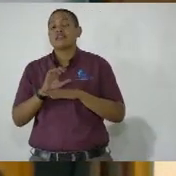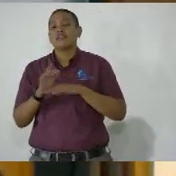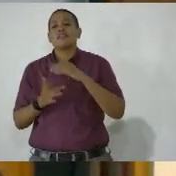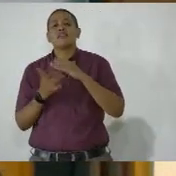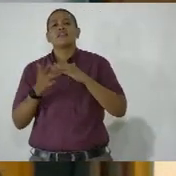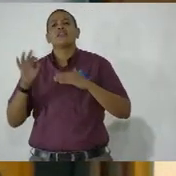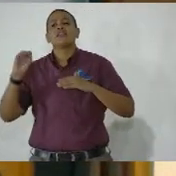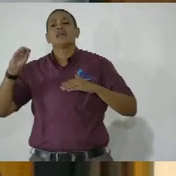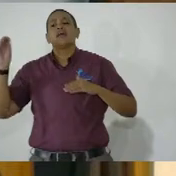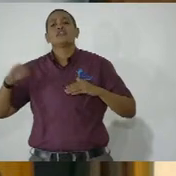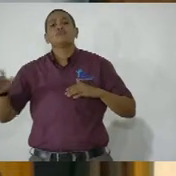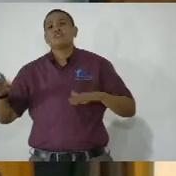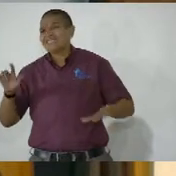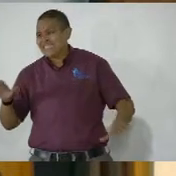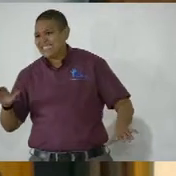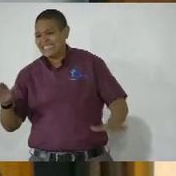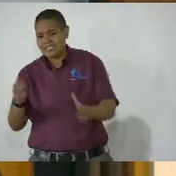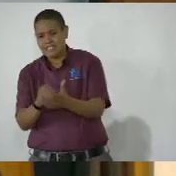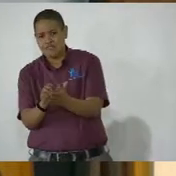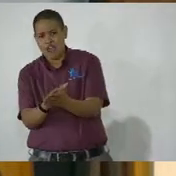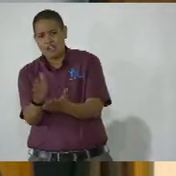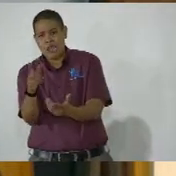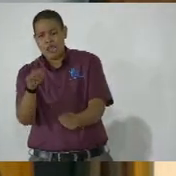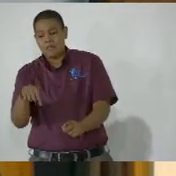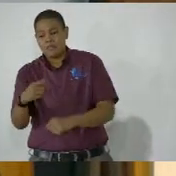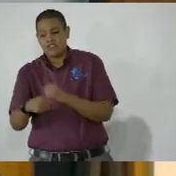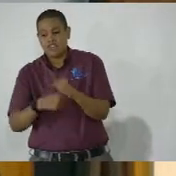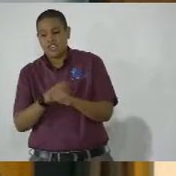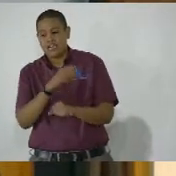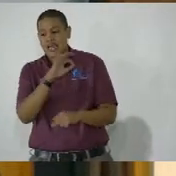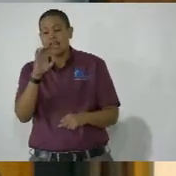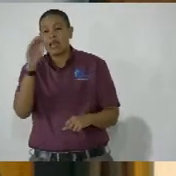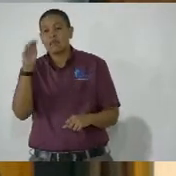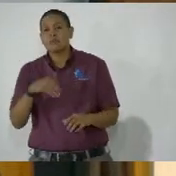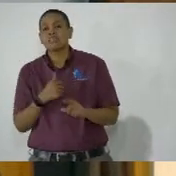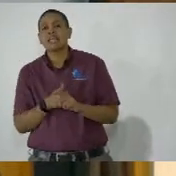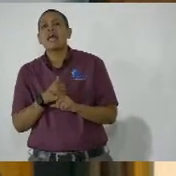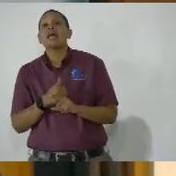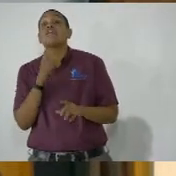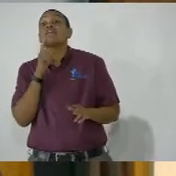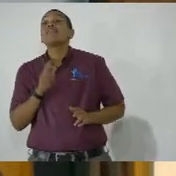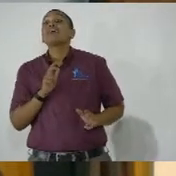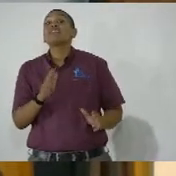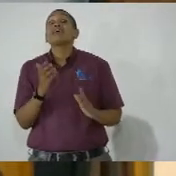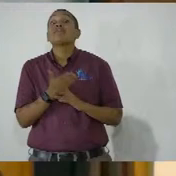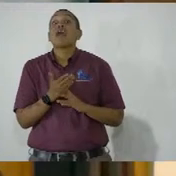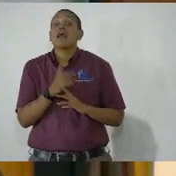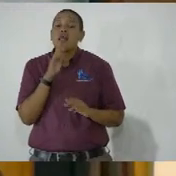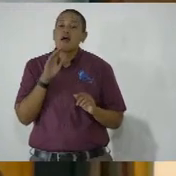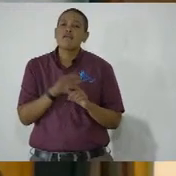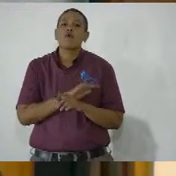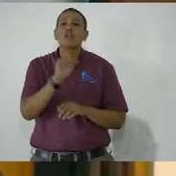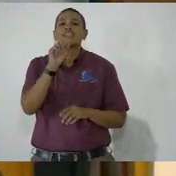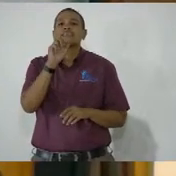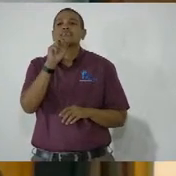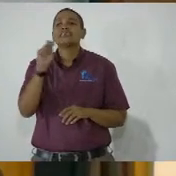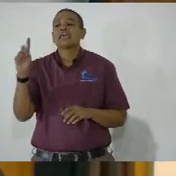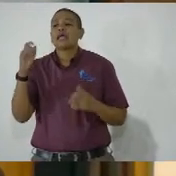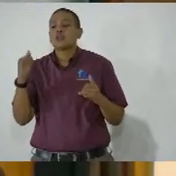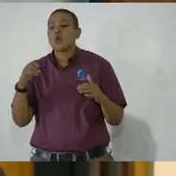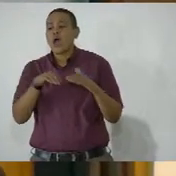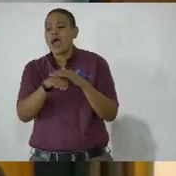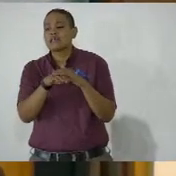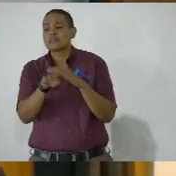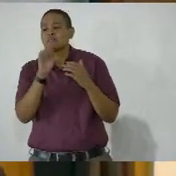of the manual files and records. This year, 99% of the estate files are fully scanned and now accessible